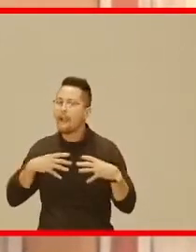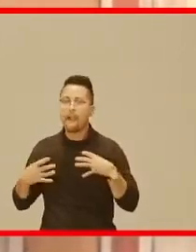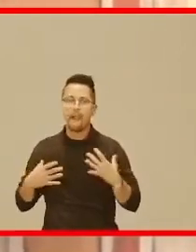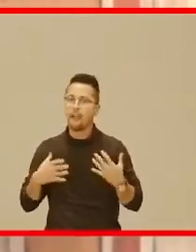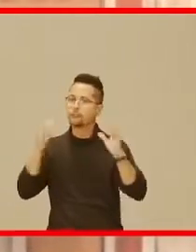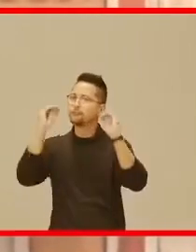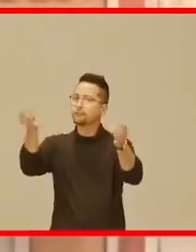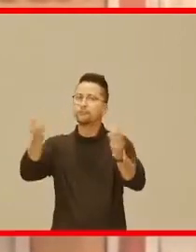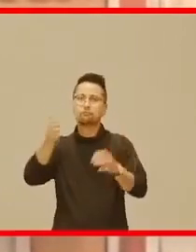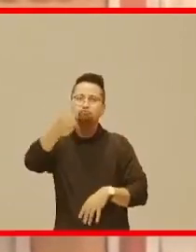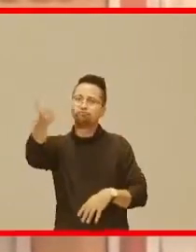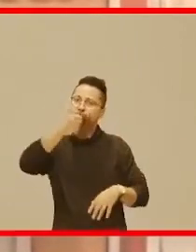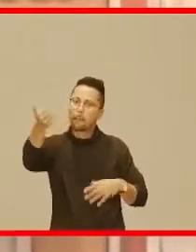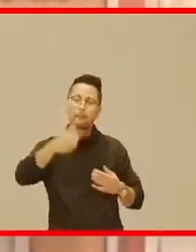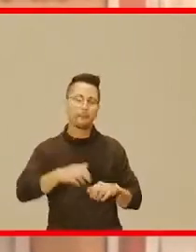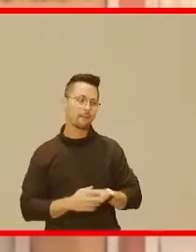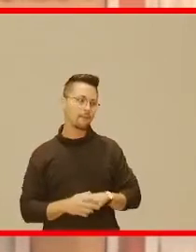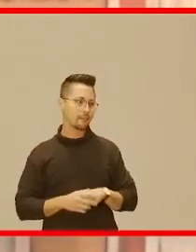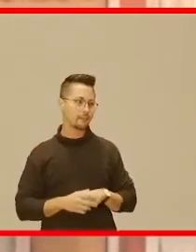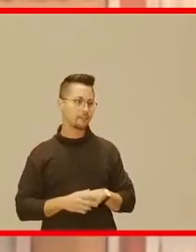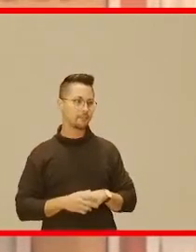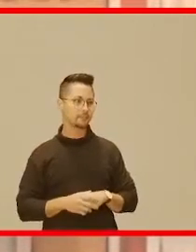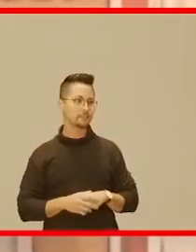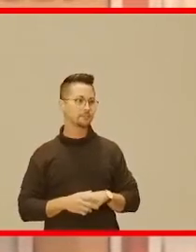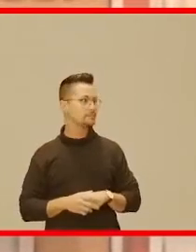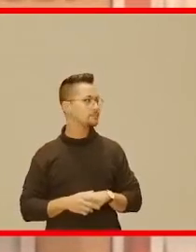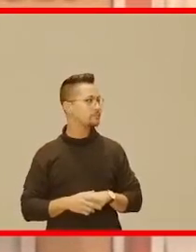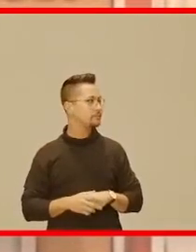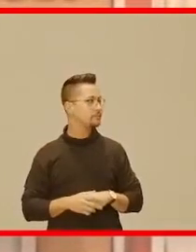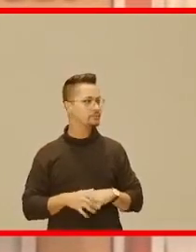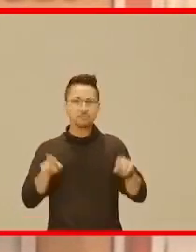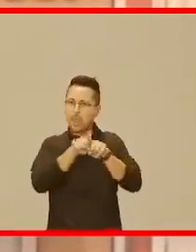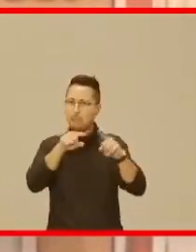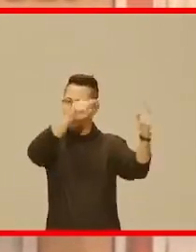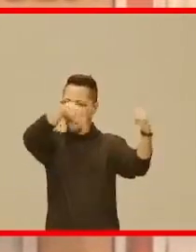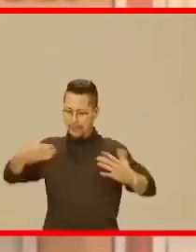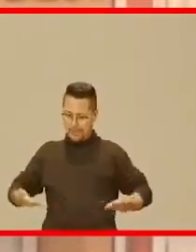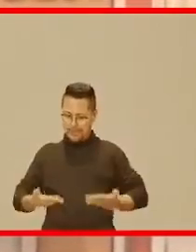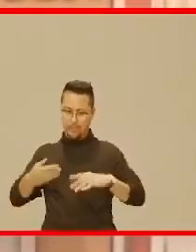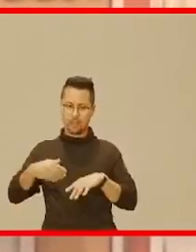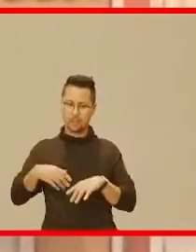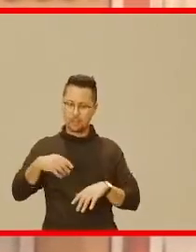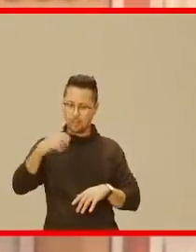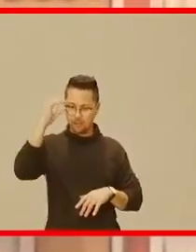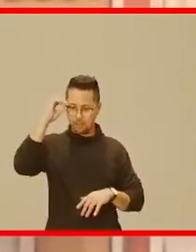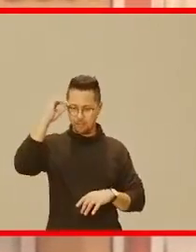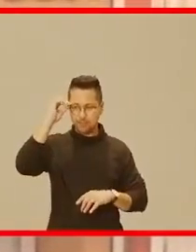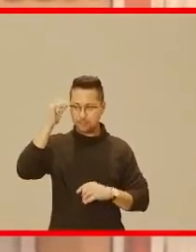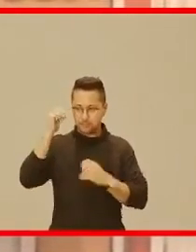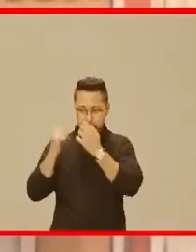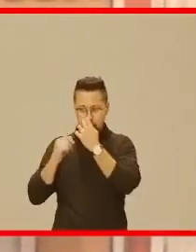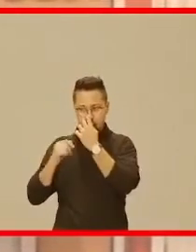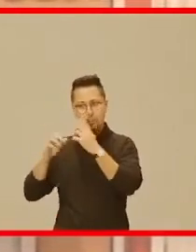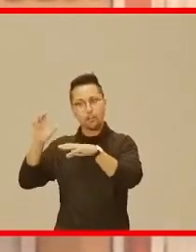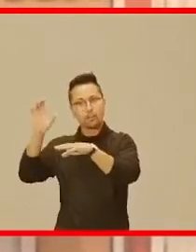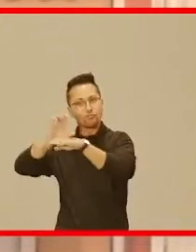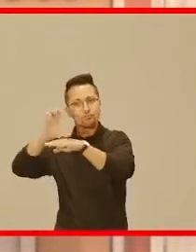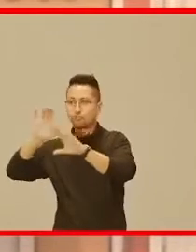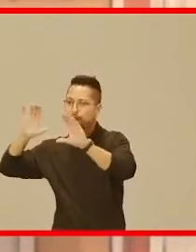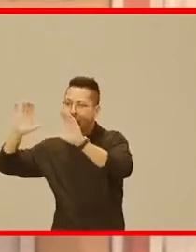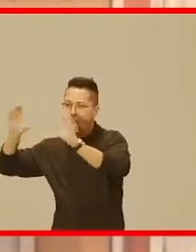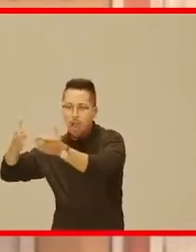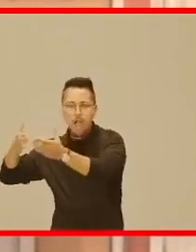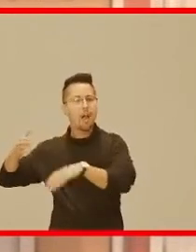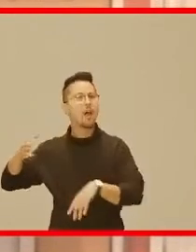bus over here to the, what do you call it, the Country Club Road between Sun Road